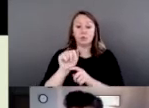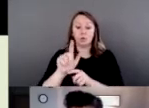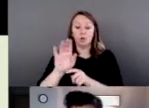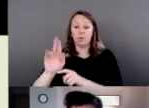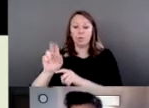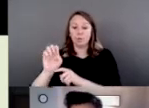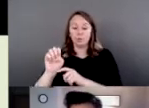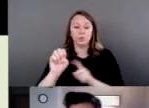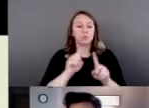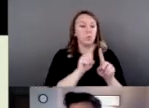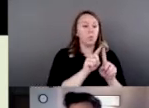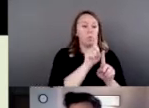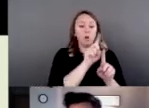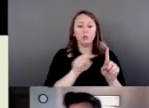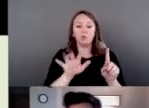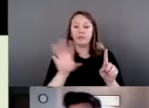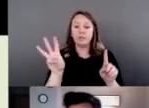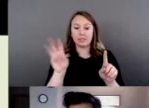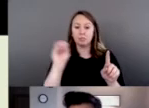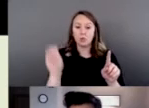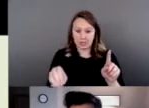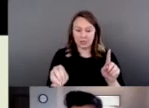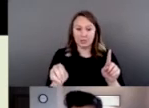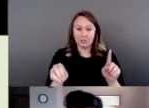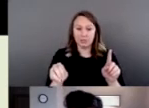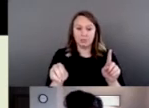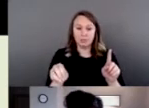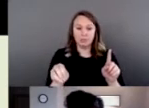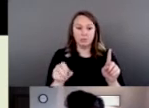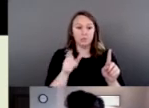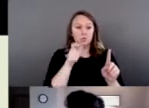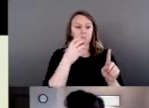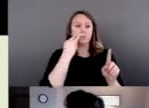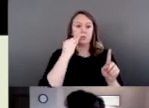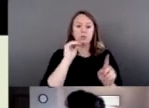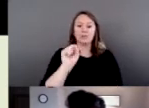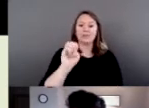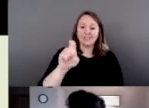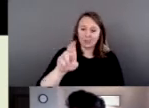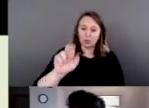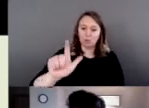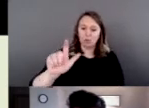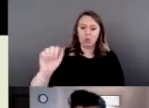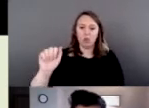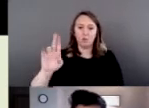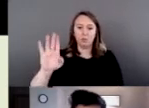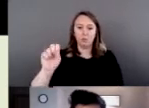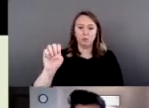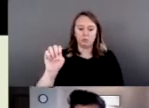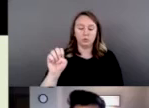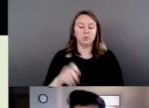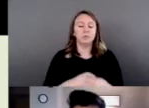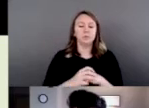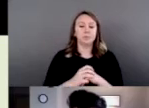of Native children that have been sexually abused. And then some research suggests that